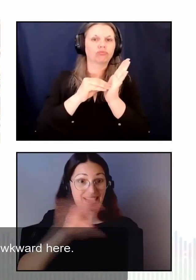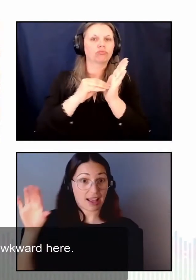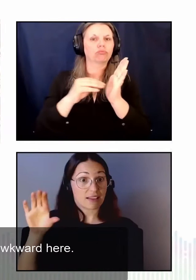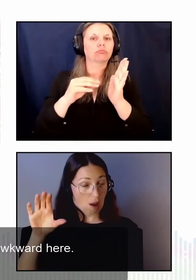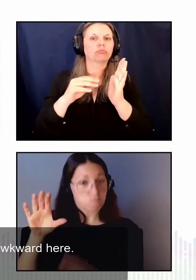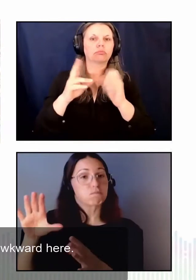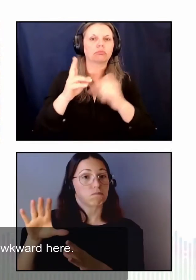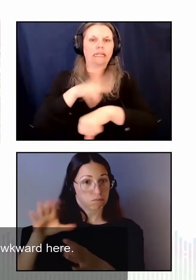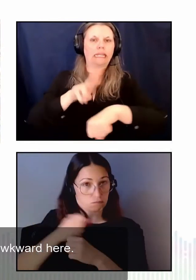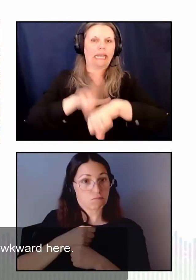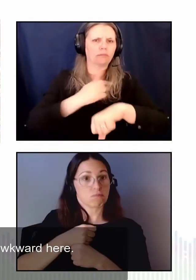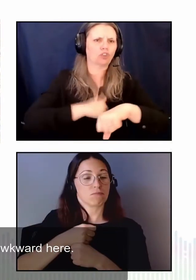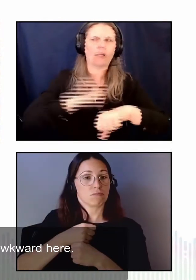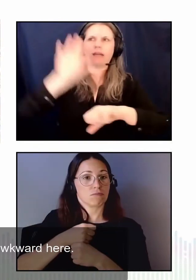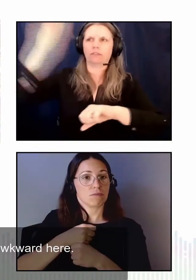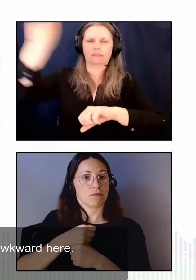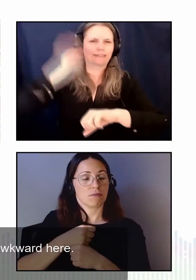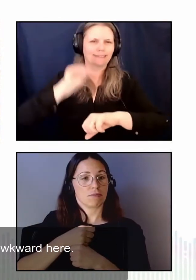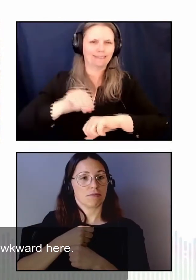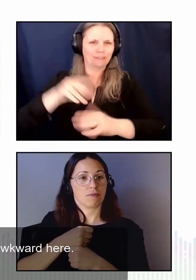national, sorry, I just have to